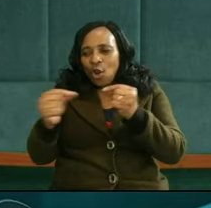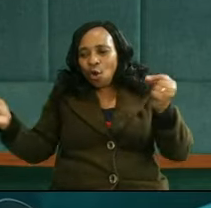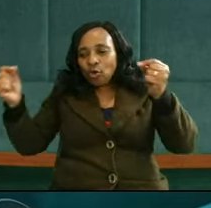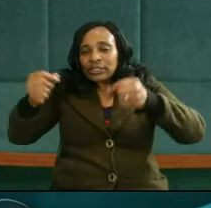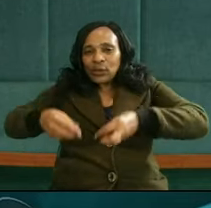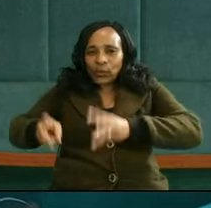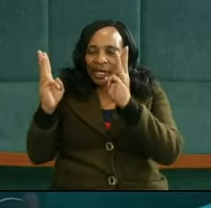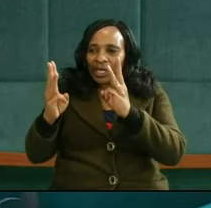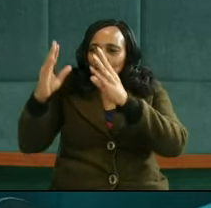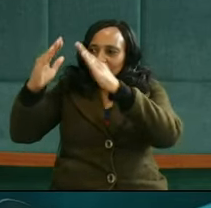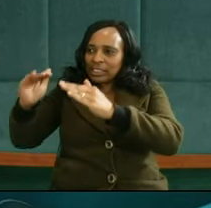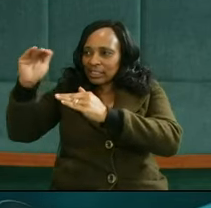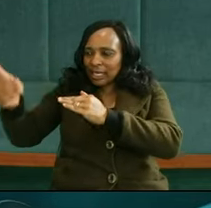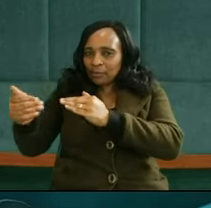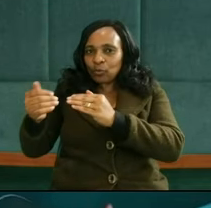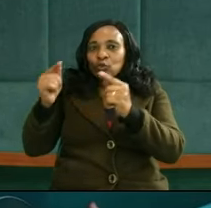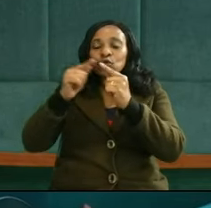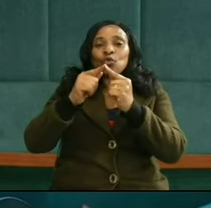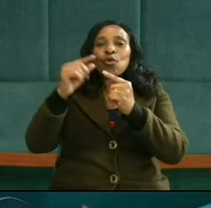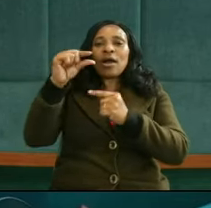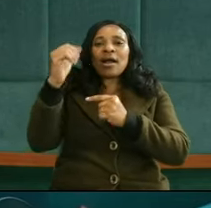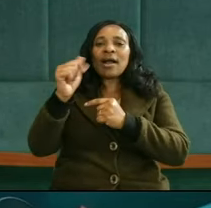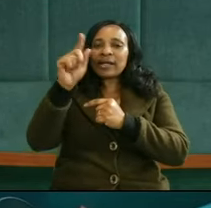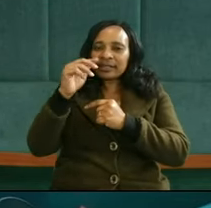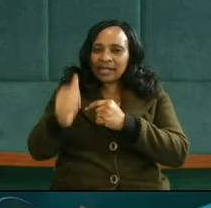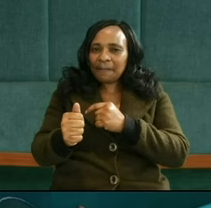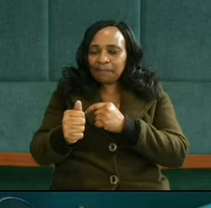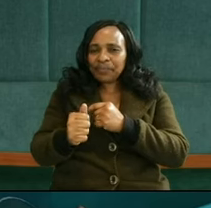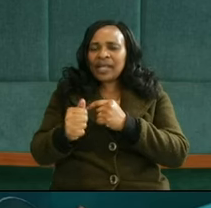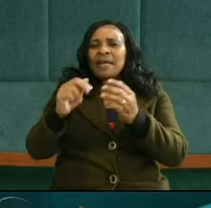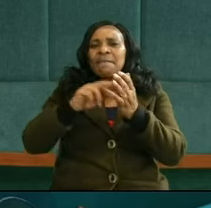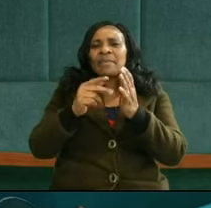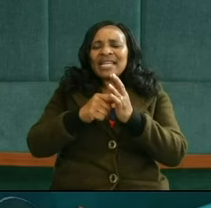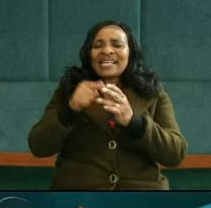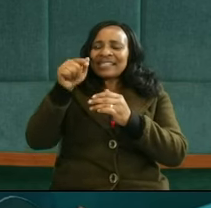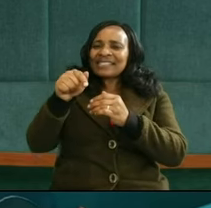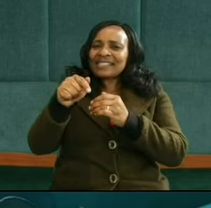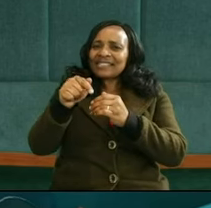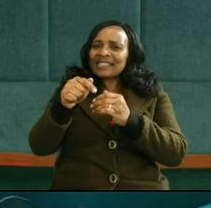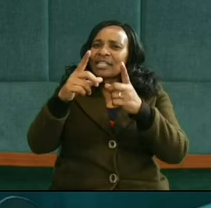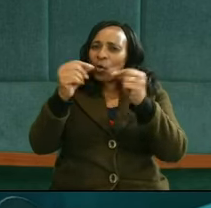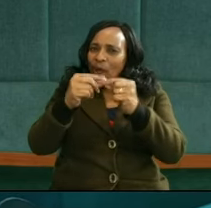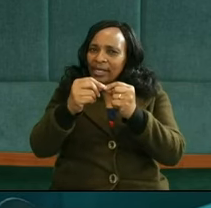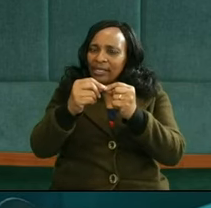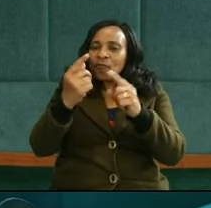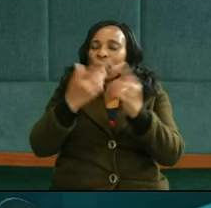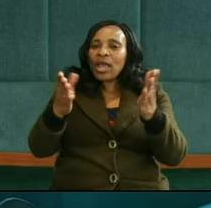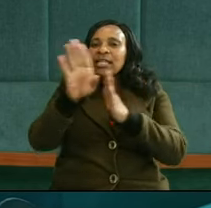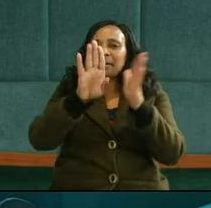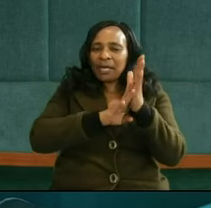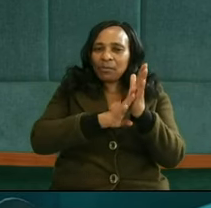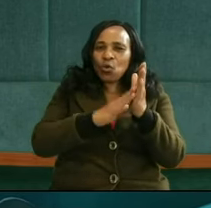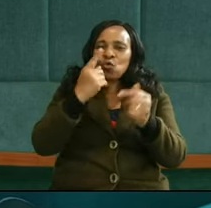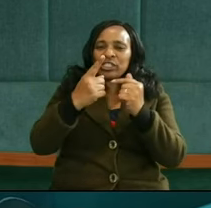from Jerusalem to Gaza. Allow me to observe that the Bible is a book that talks about real